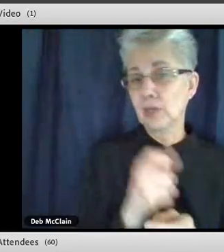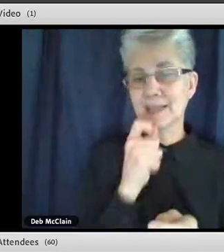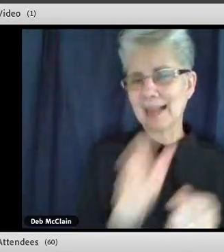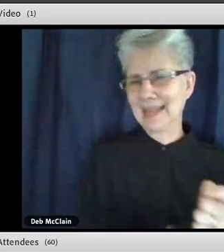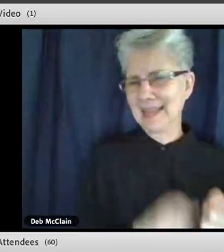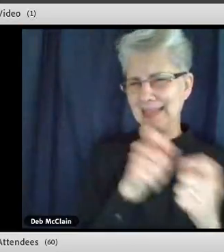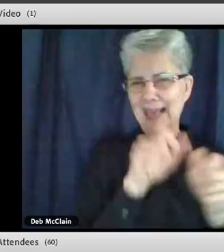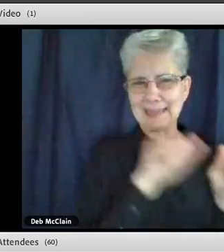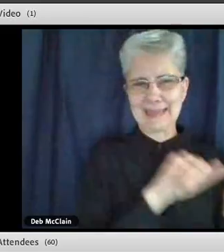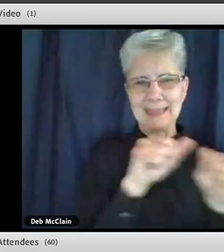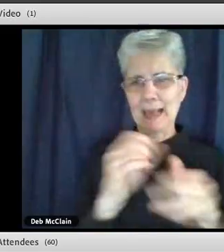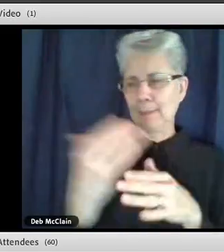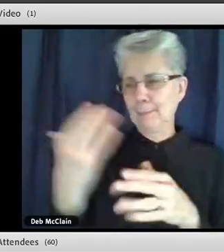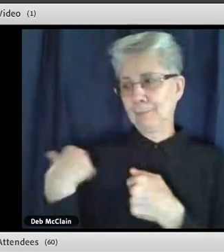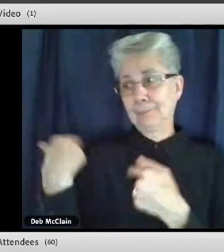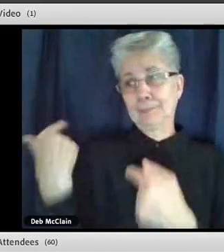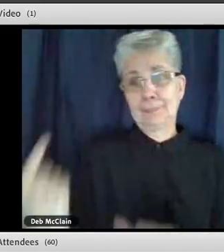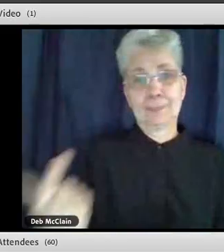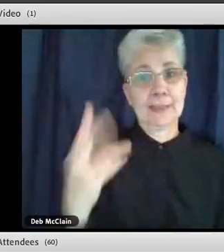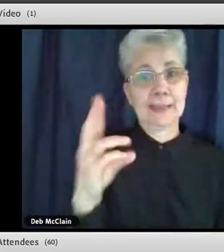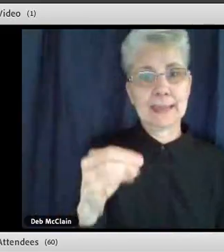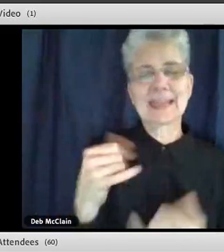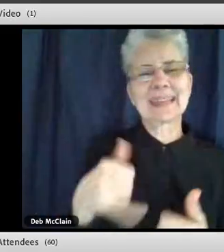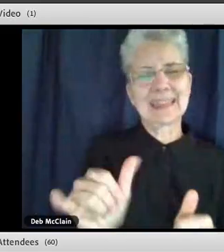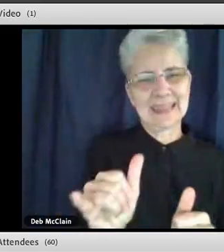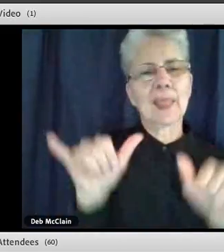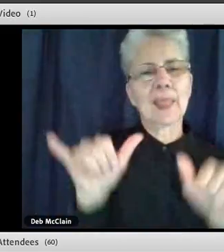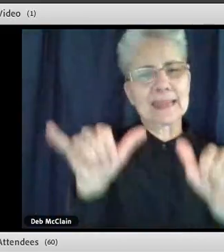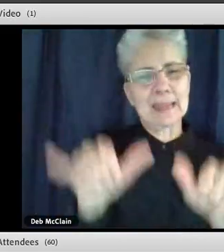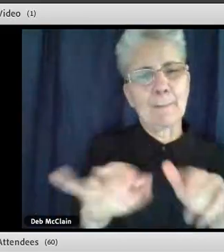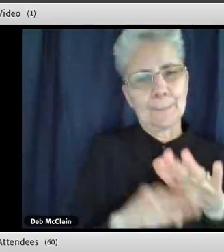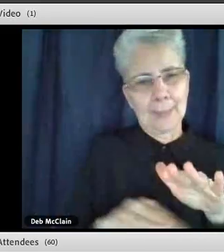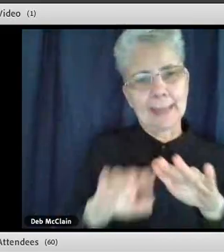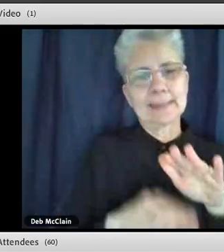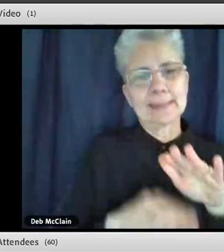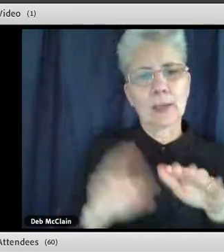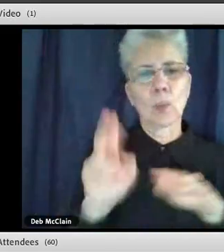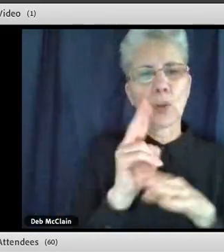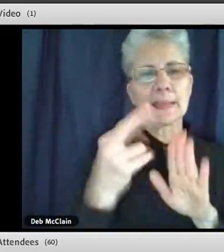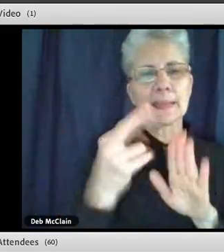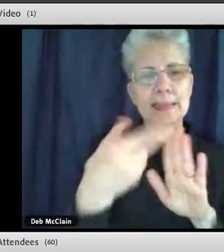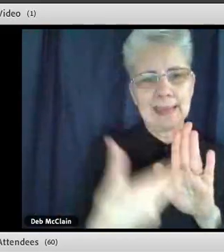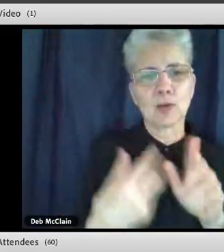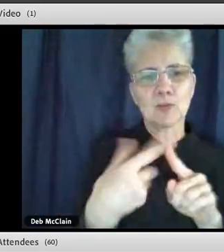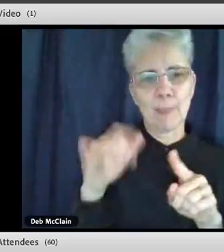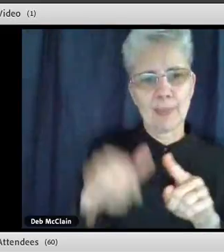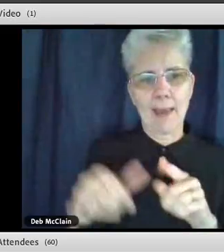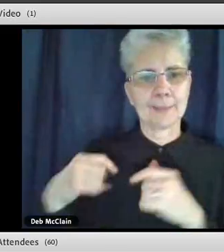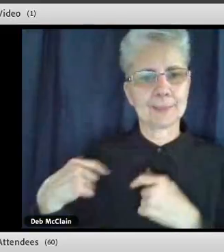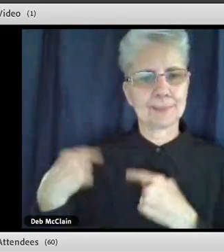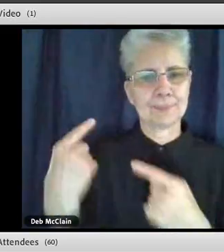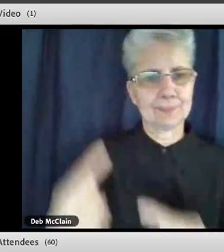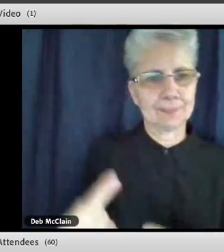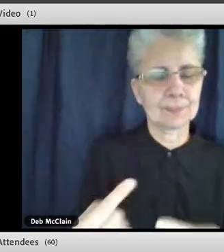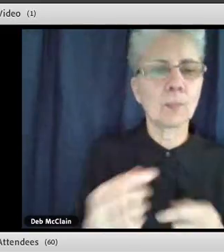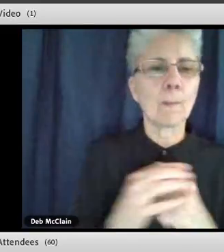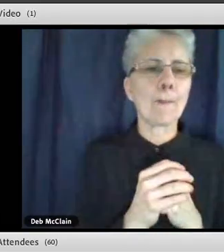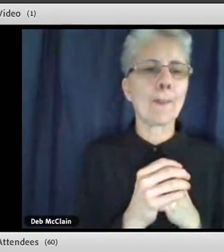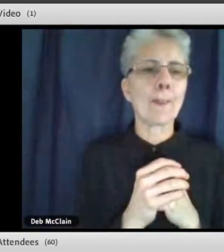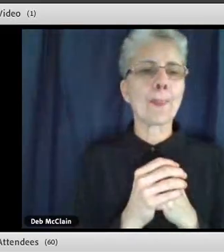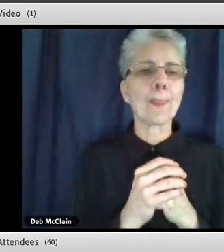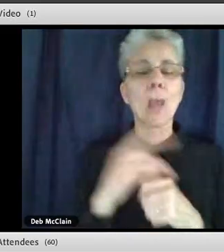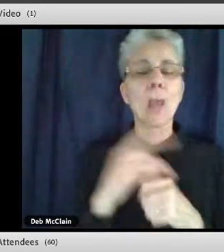as it was in the 60s, it's still basically the same. So we're using a standard that's over 50 years old. Only in the